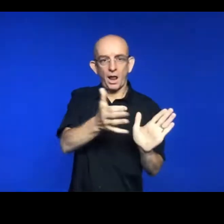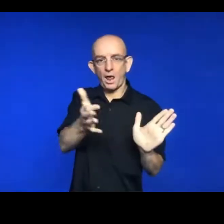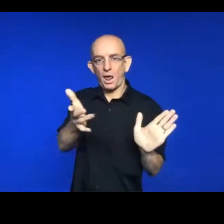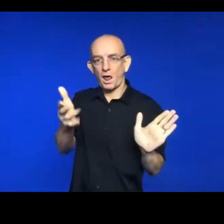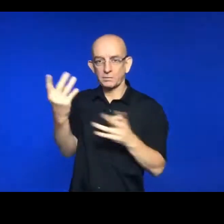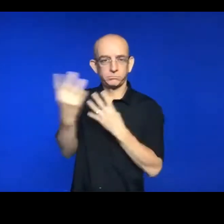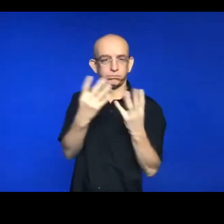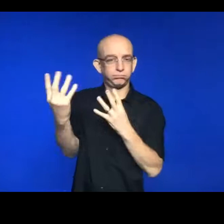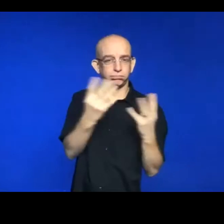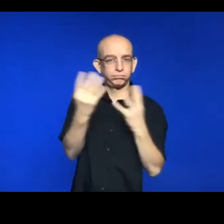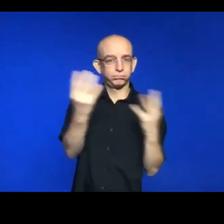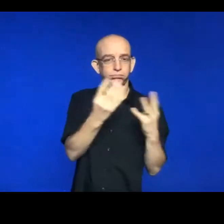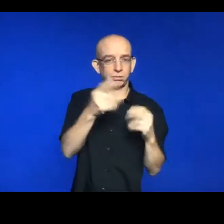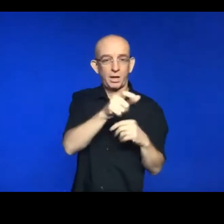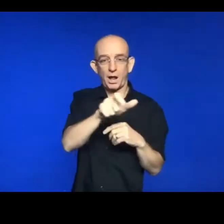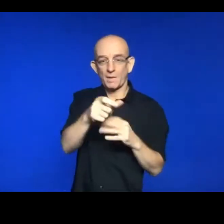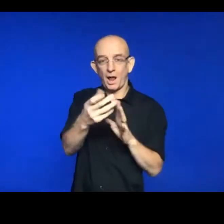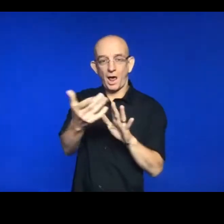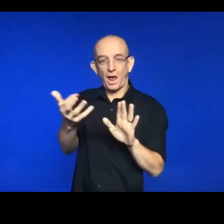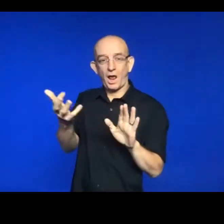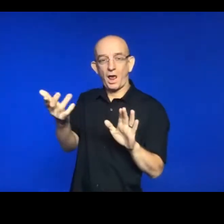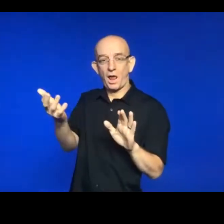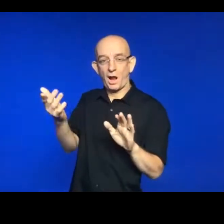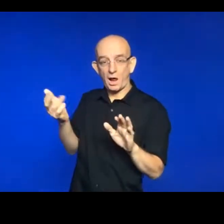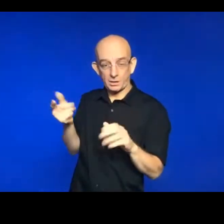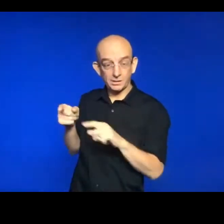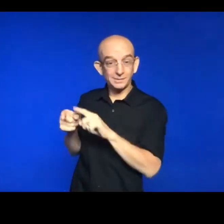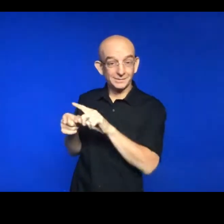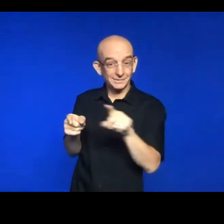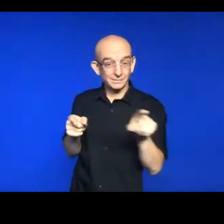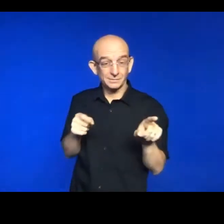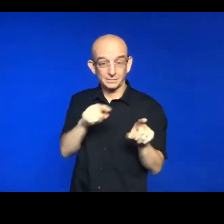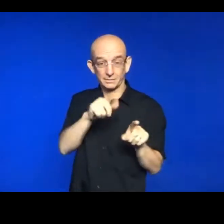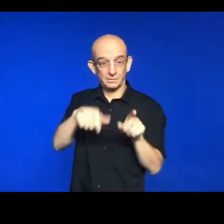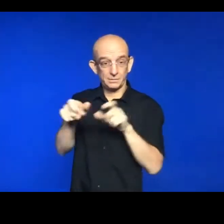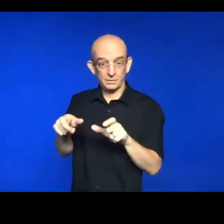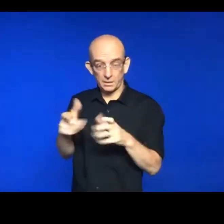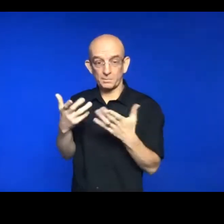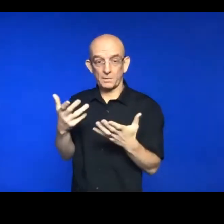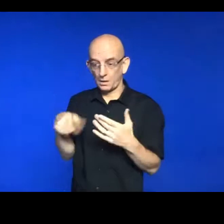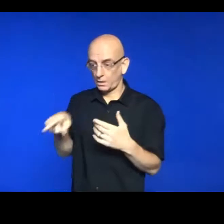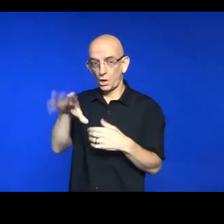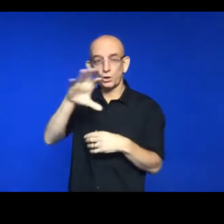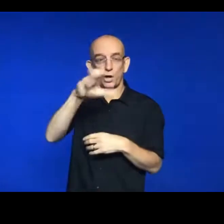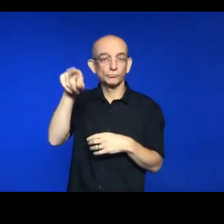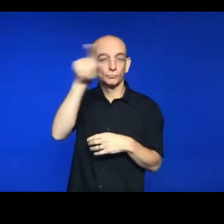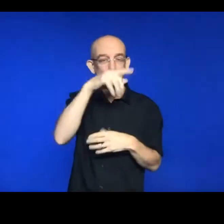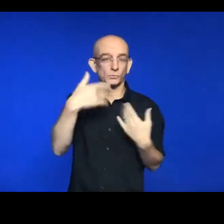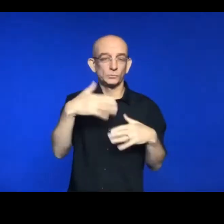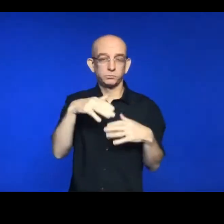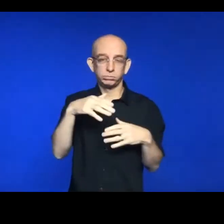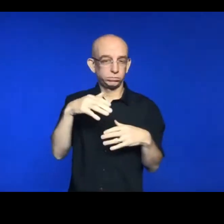particularly when countries have faced limited supplies of resources, such as, for